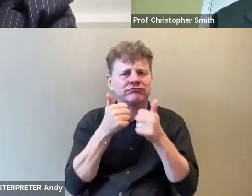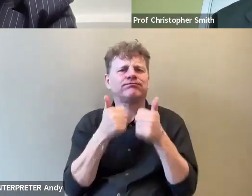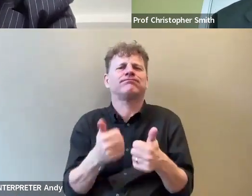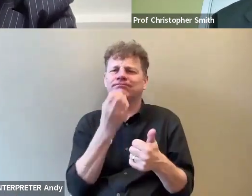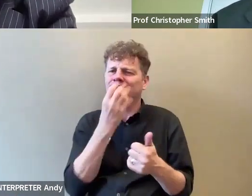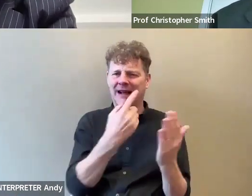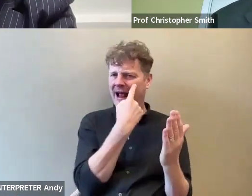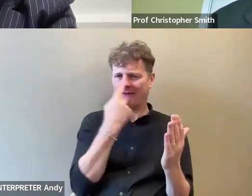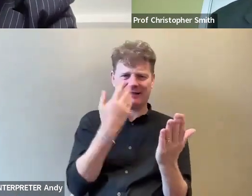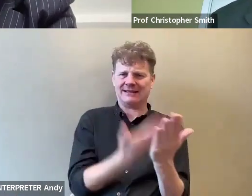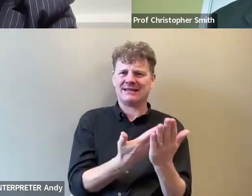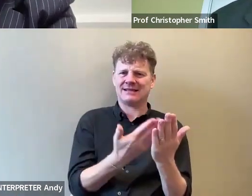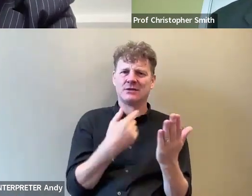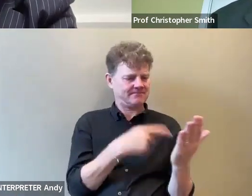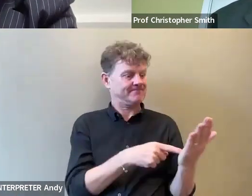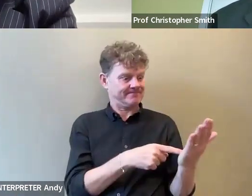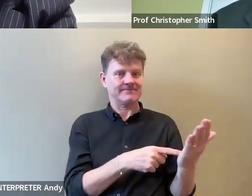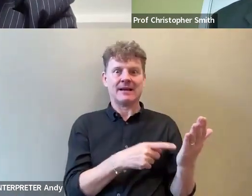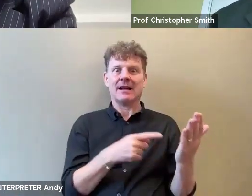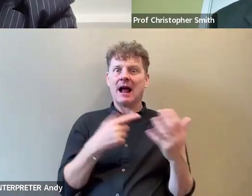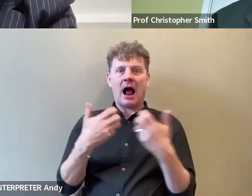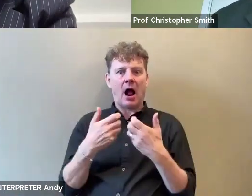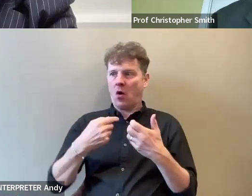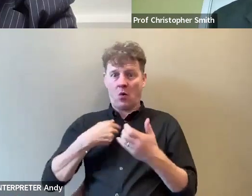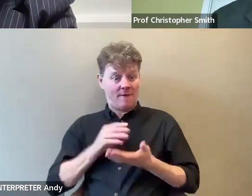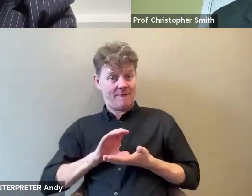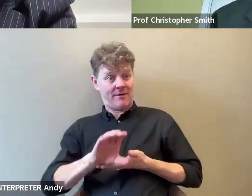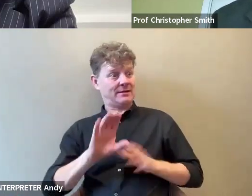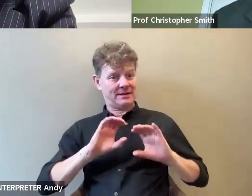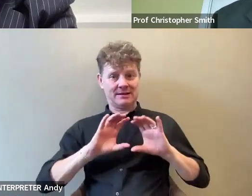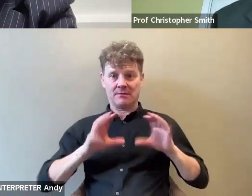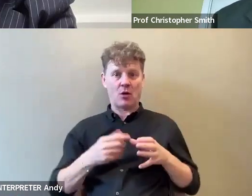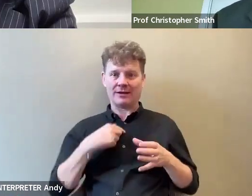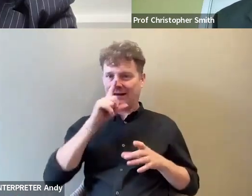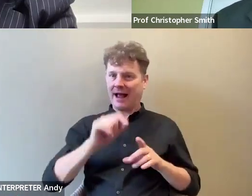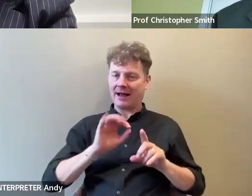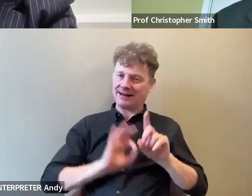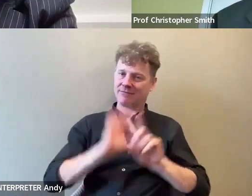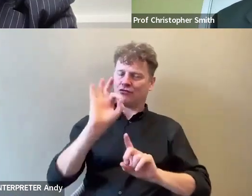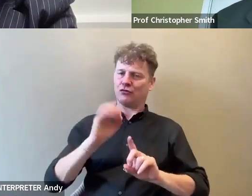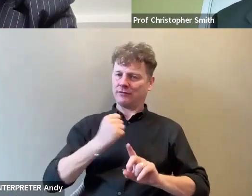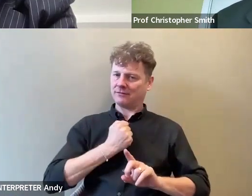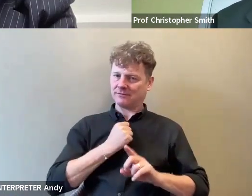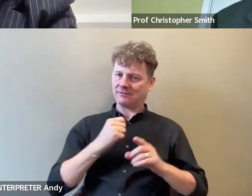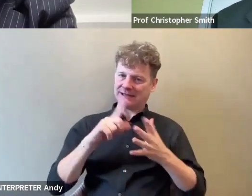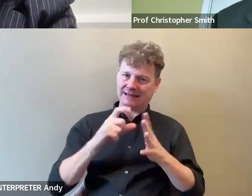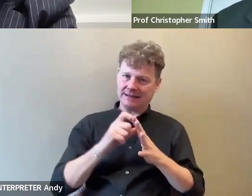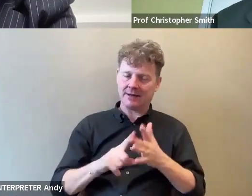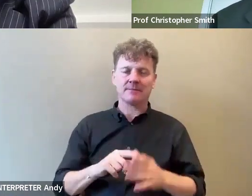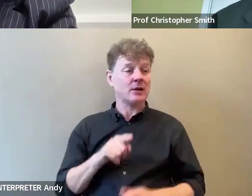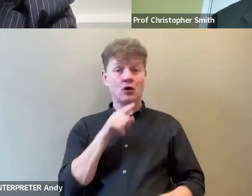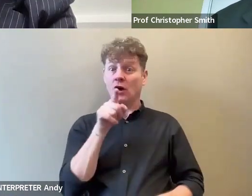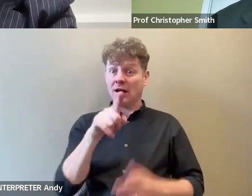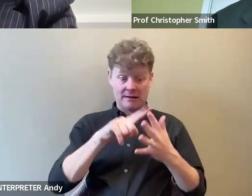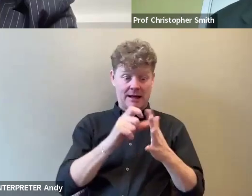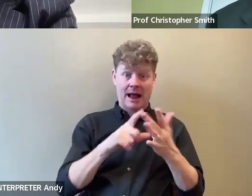we improve as a funding body. So we know that we've been able to work with the EDICa